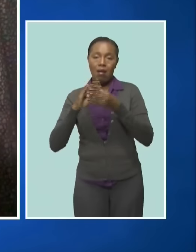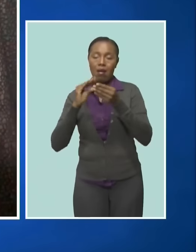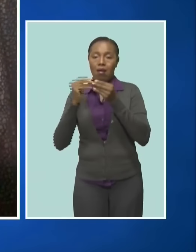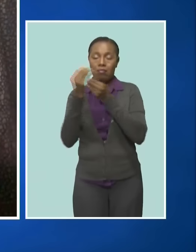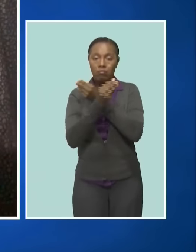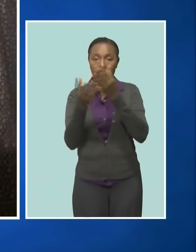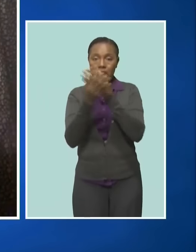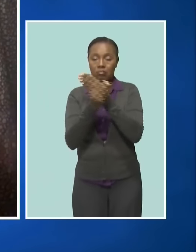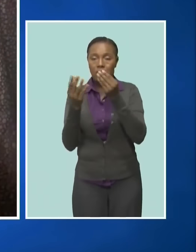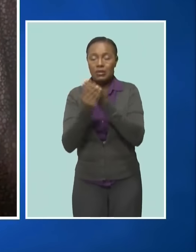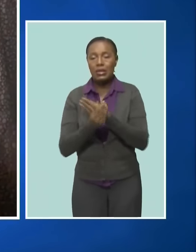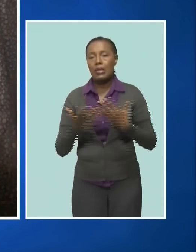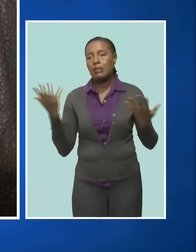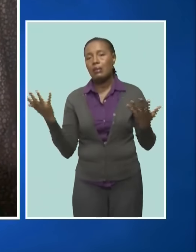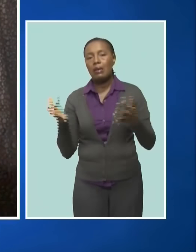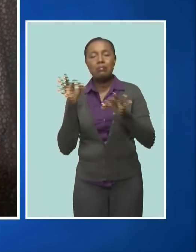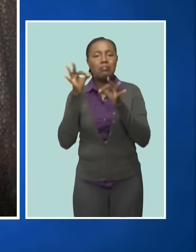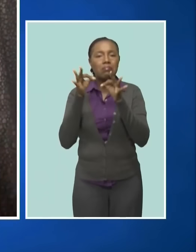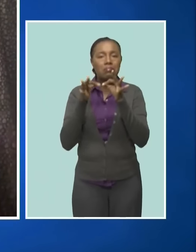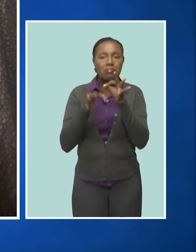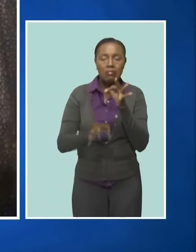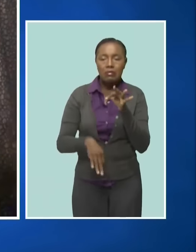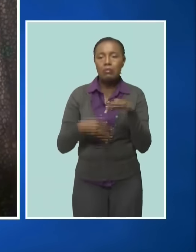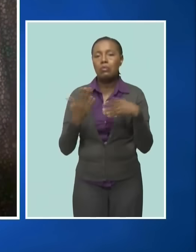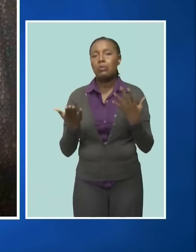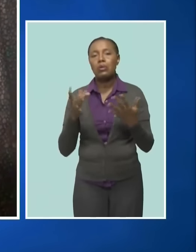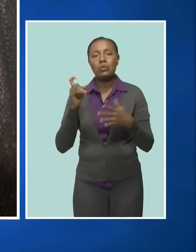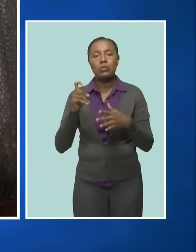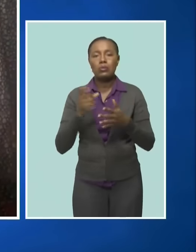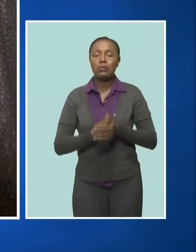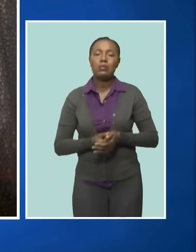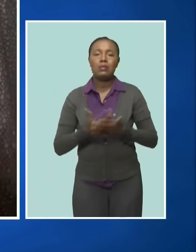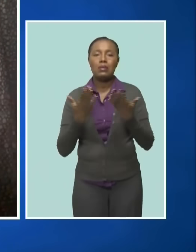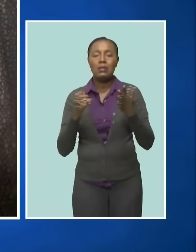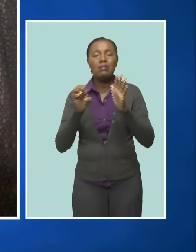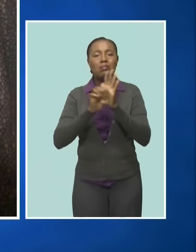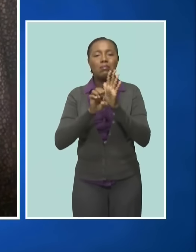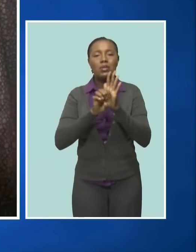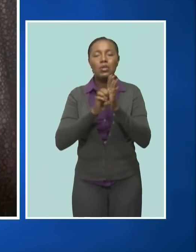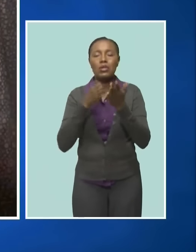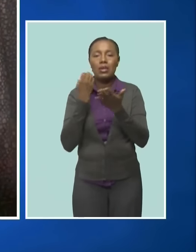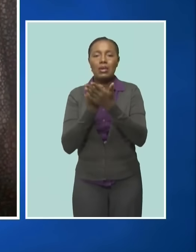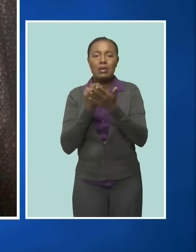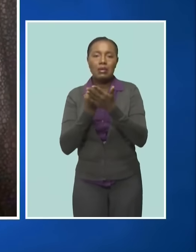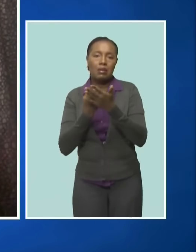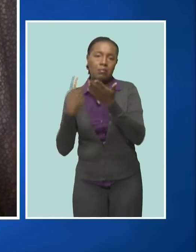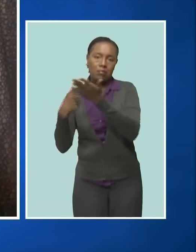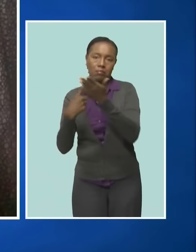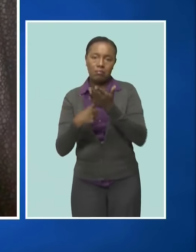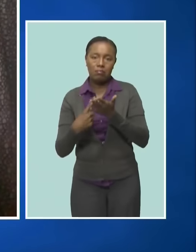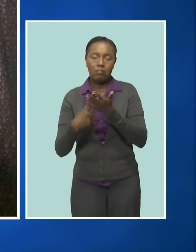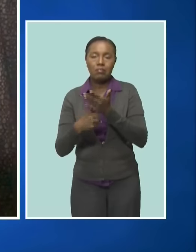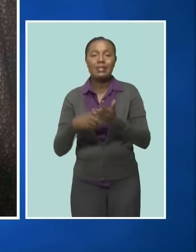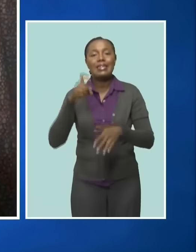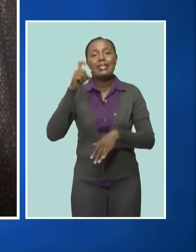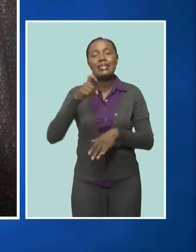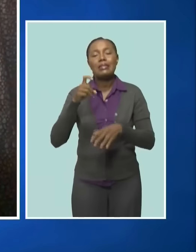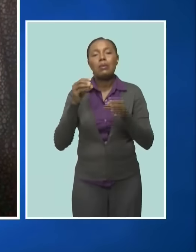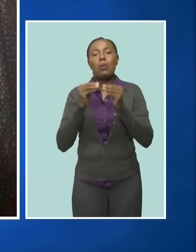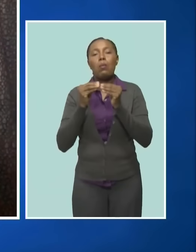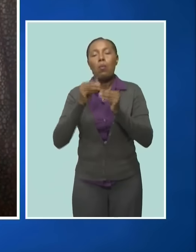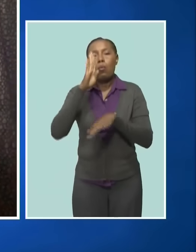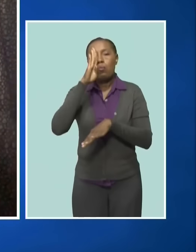not as cogent, not as simplified as it ought to have been, particularly on the economic front. It needed to be more